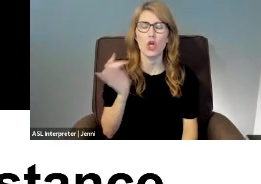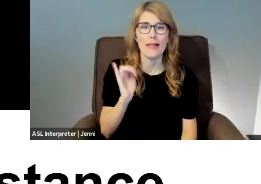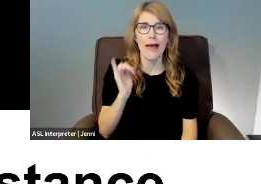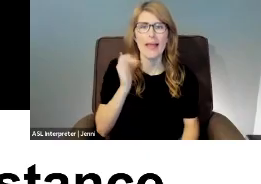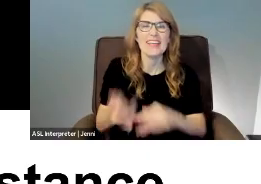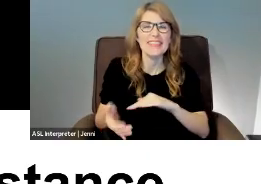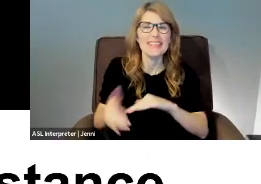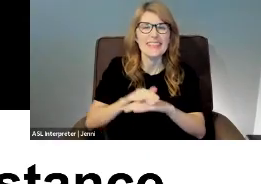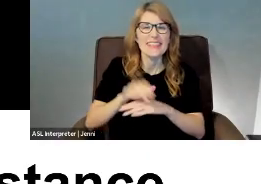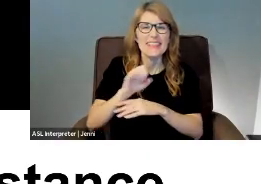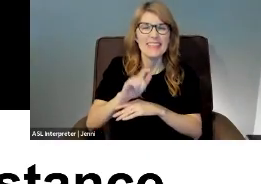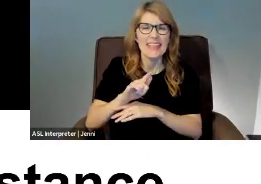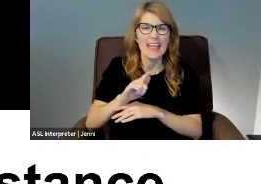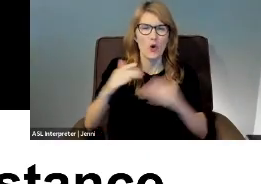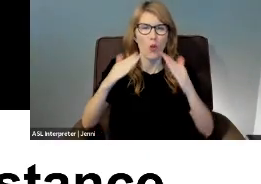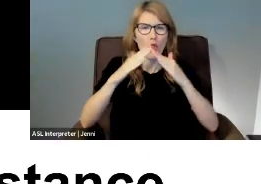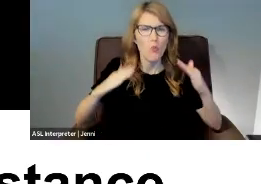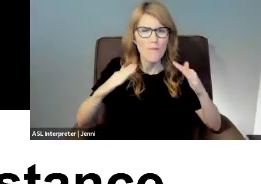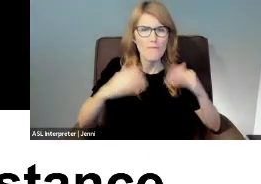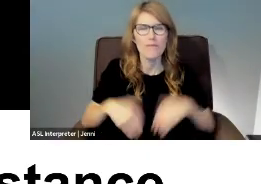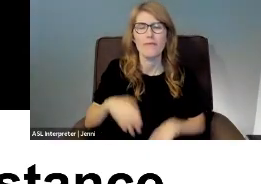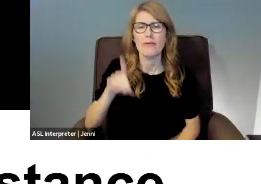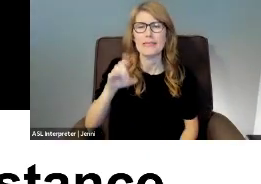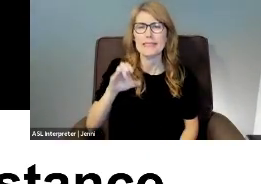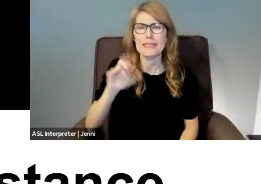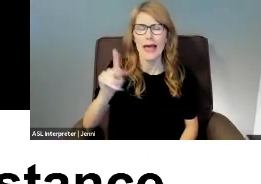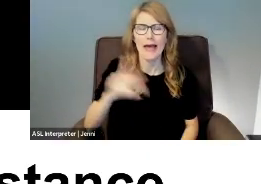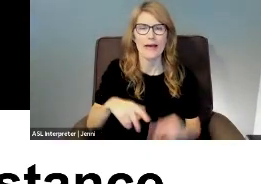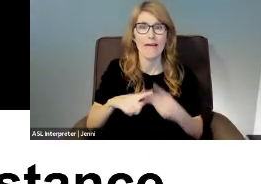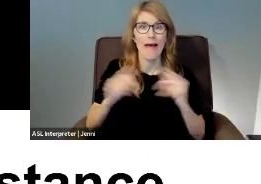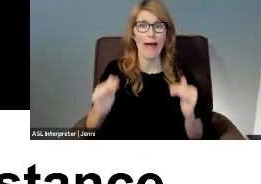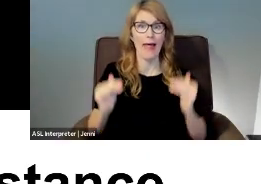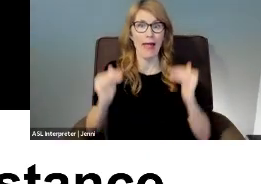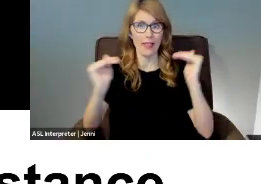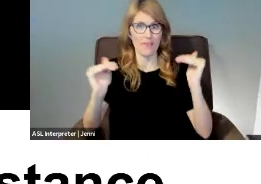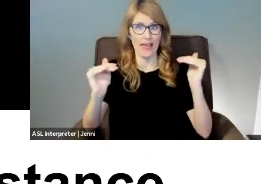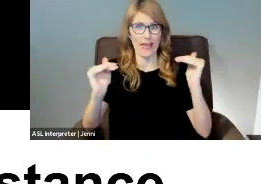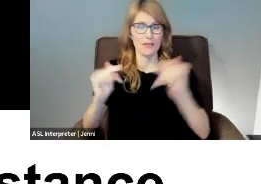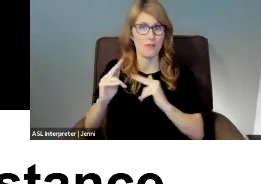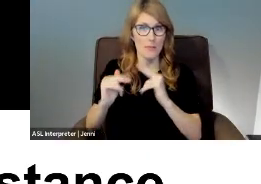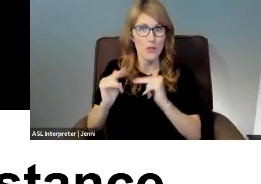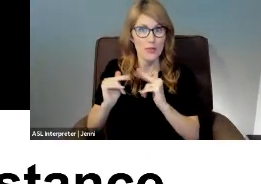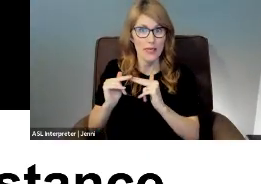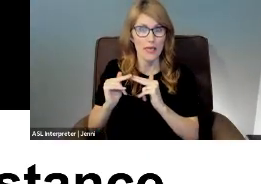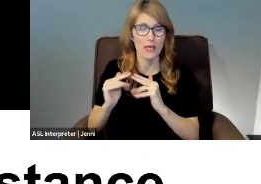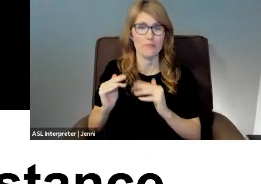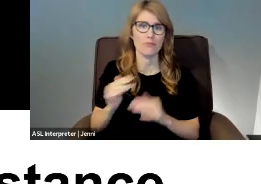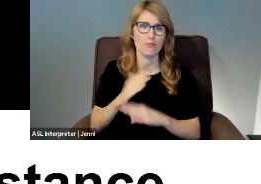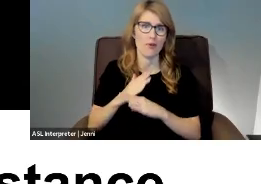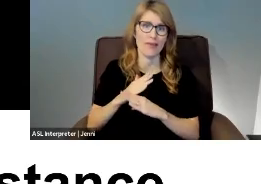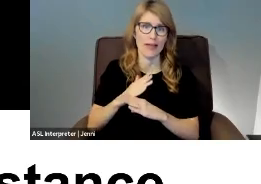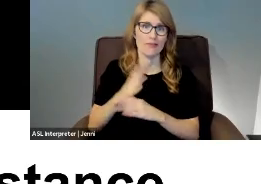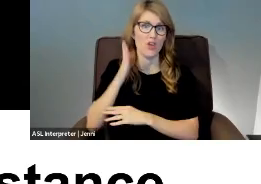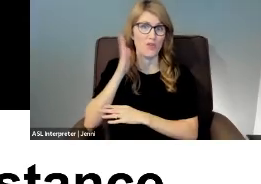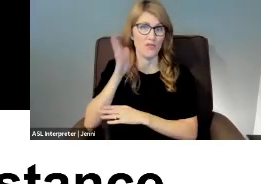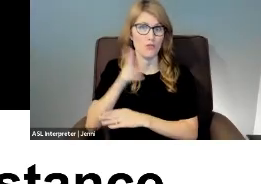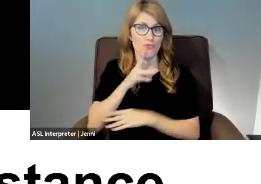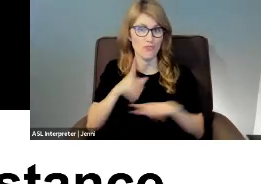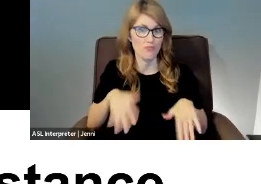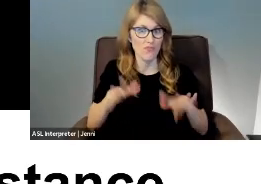deck and elevating structures to prevent future flooding